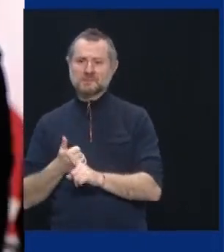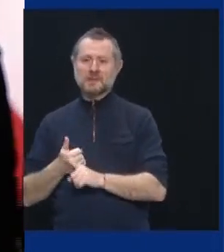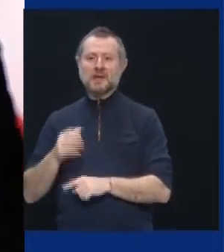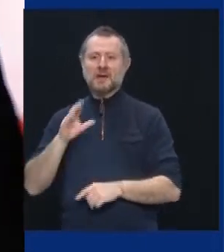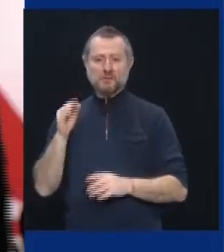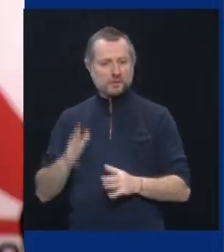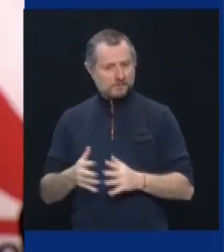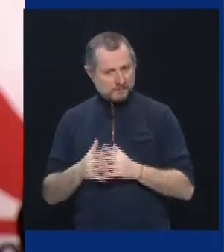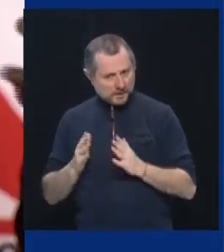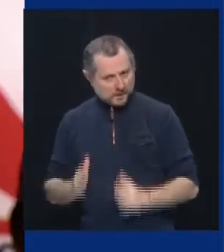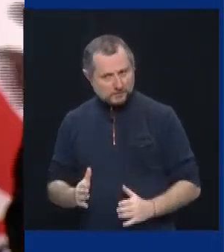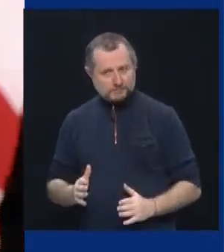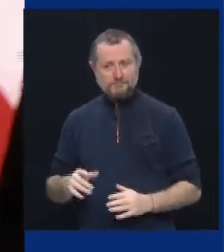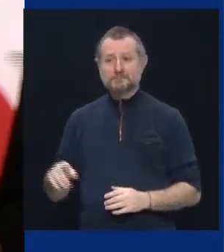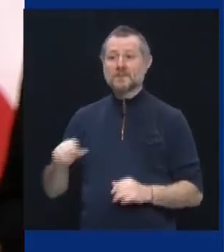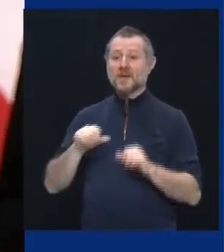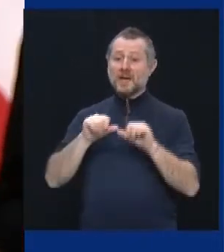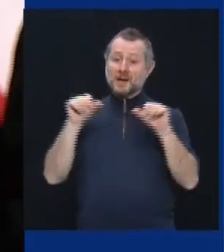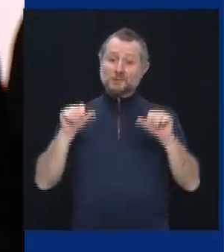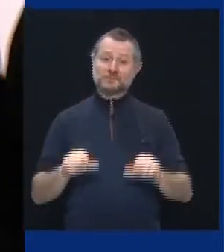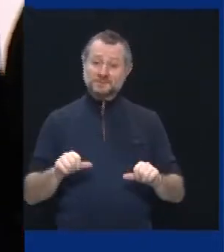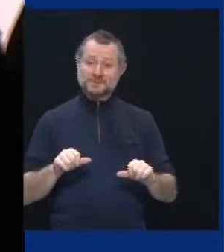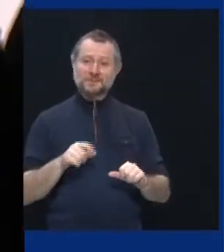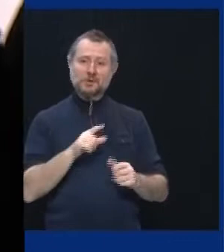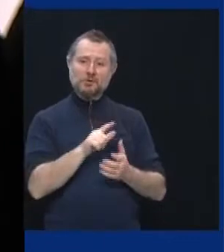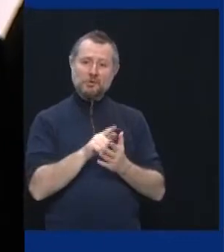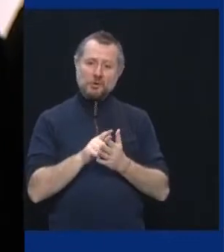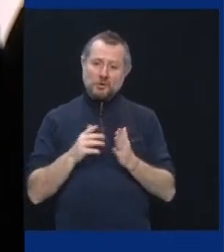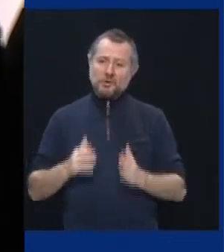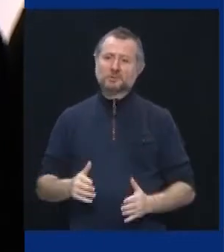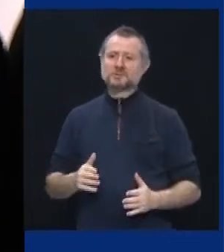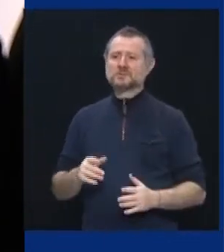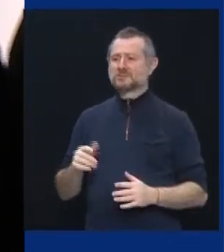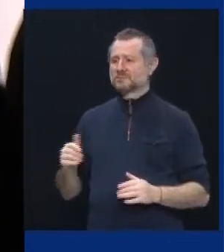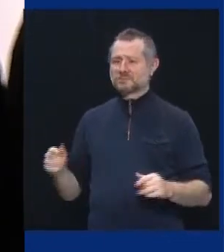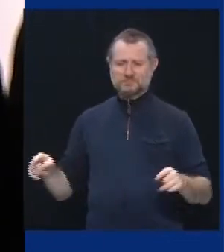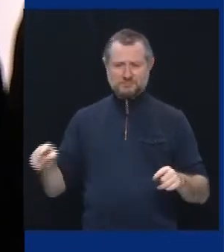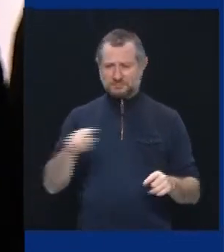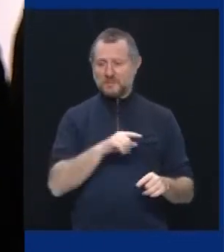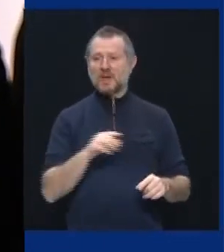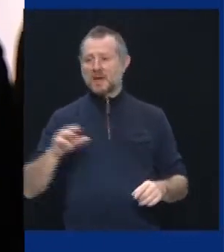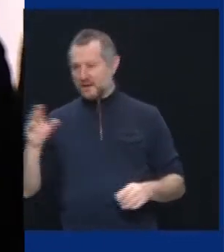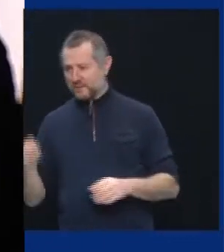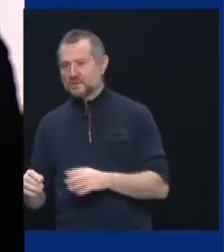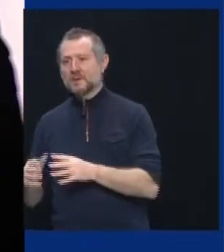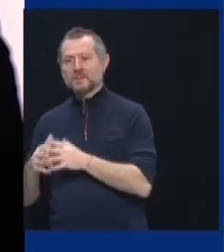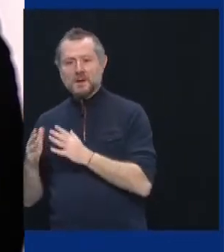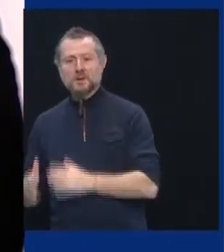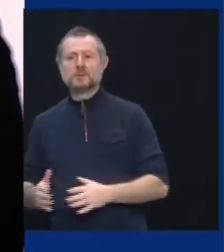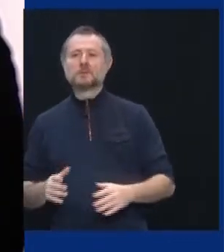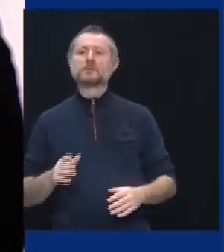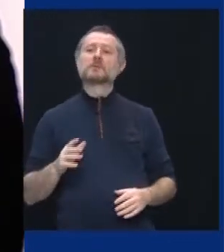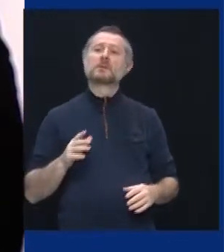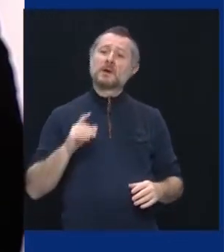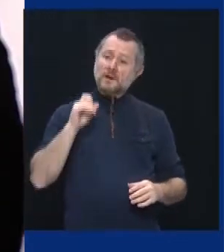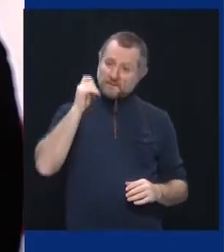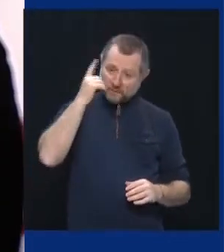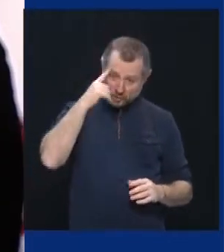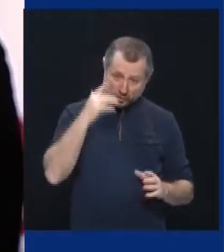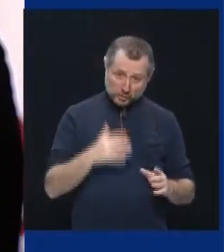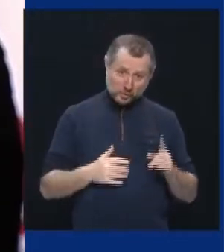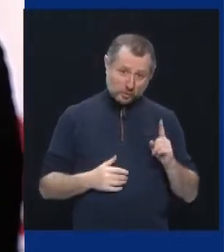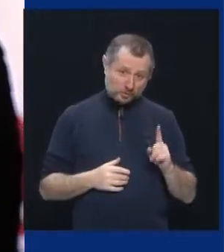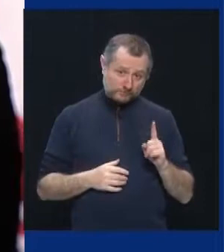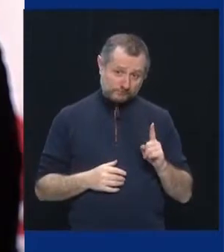architects and lawyers who are African American. So, Governor, you had